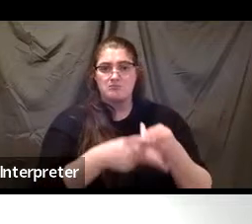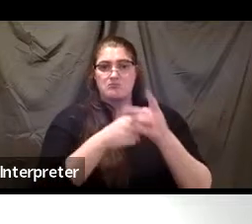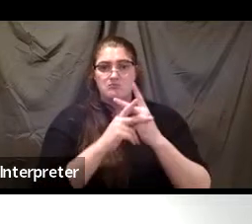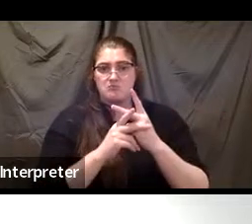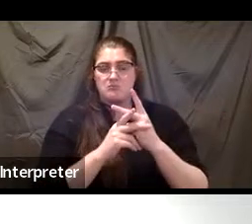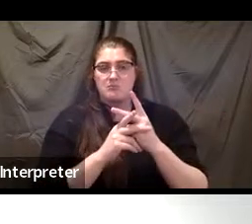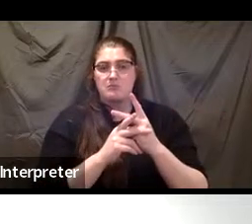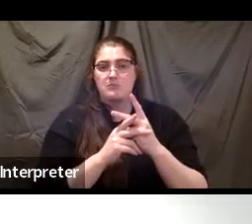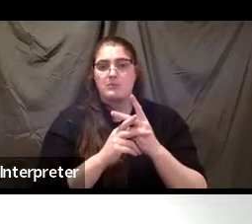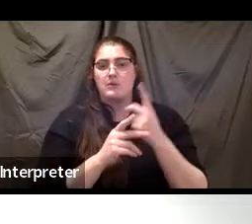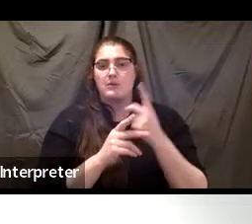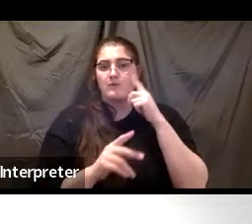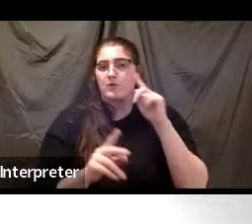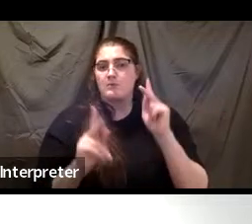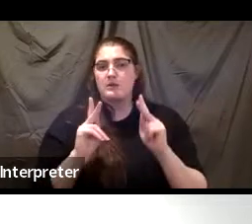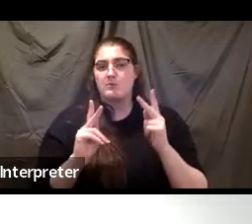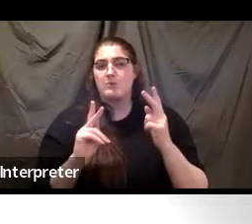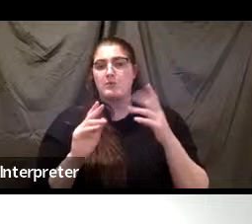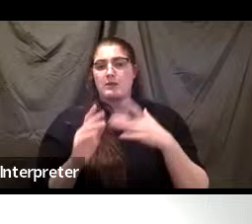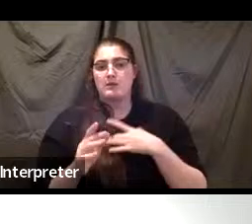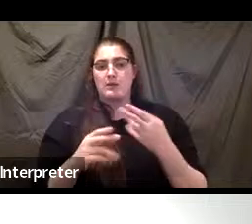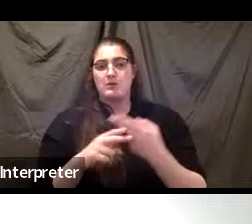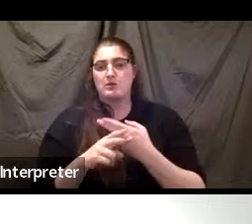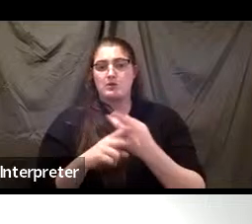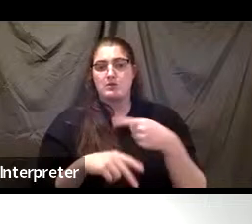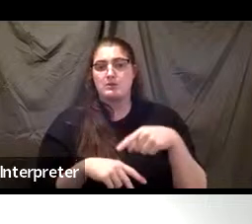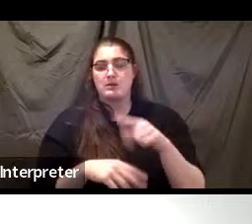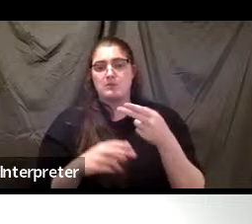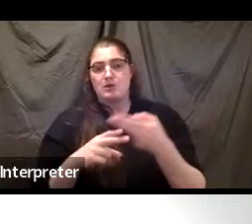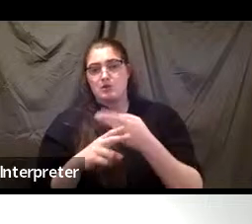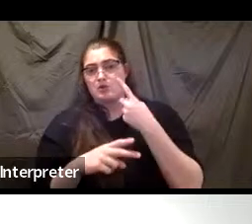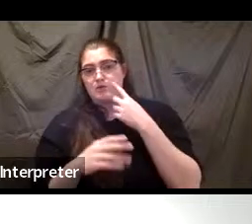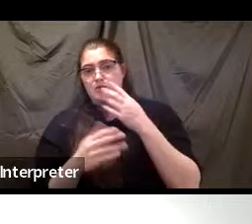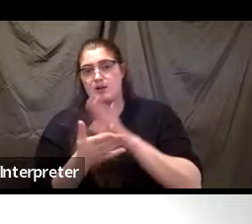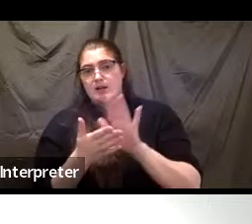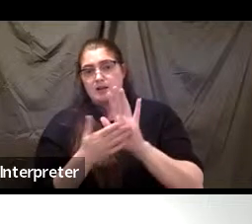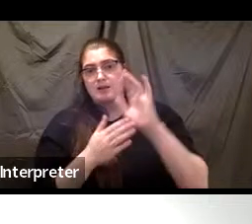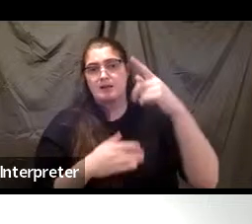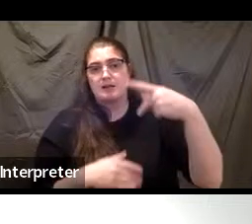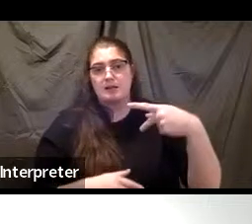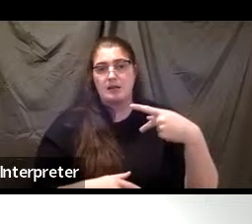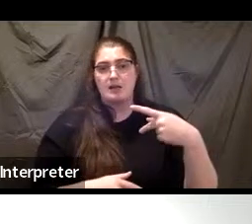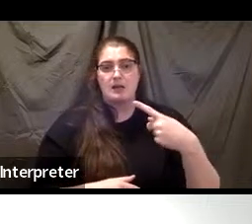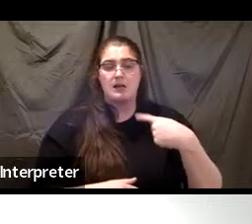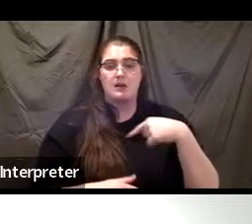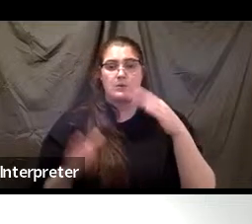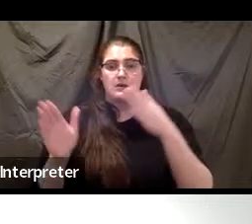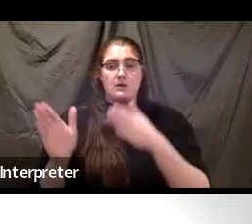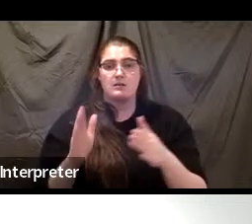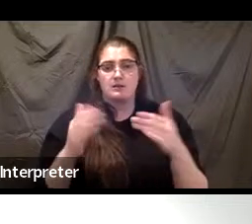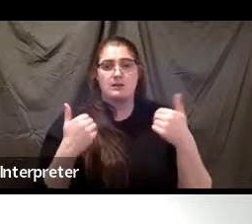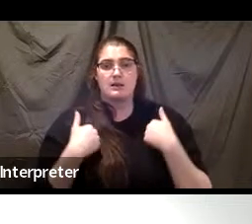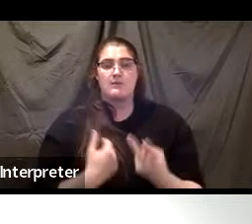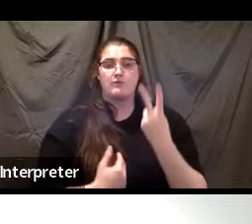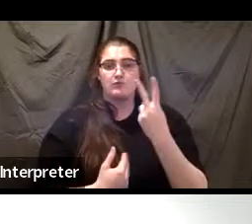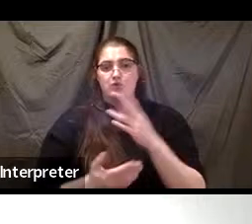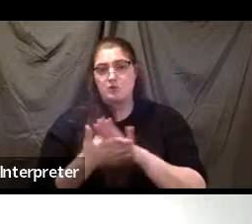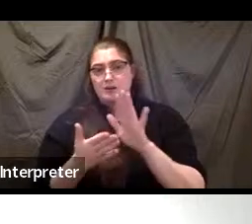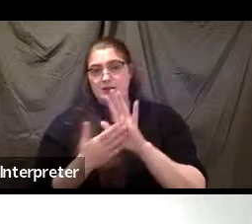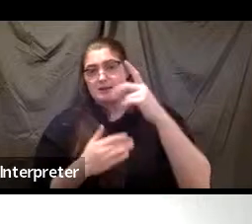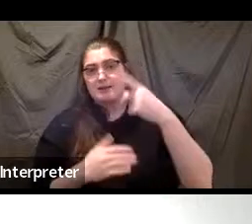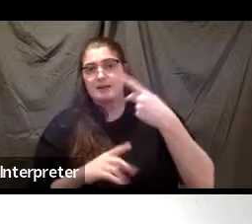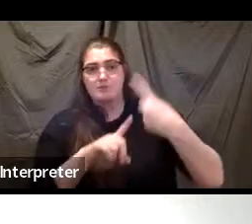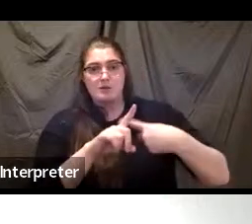use them, and use for our cleanups. We plan to have 2 cleanups a month.